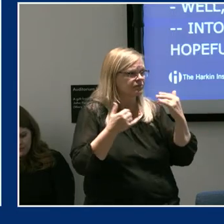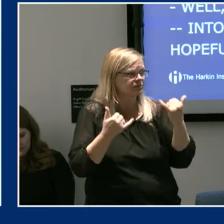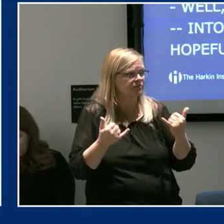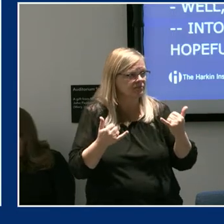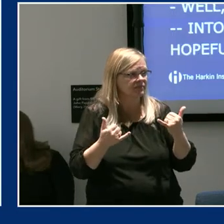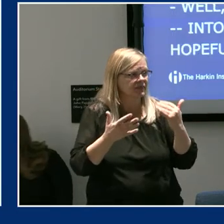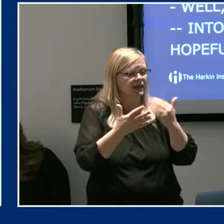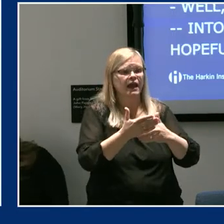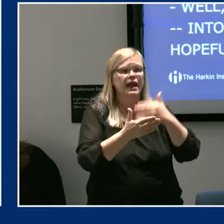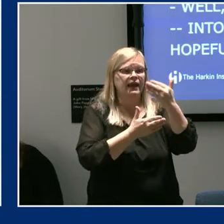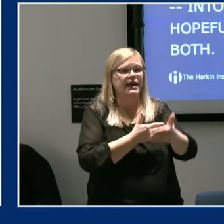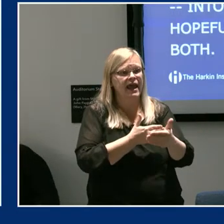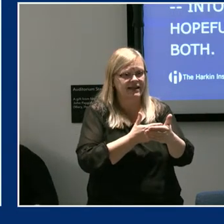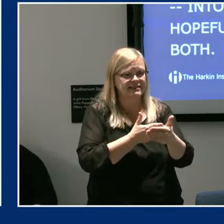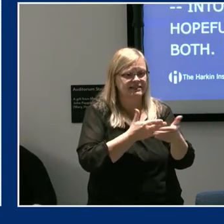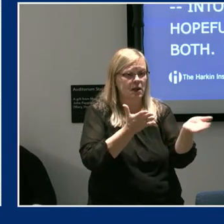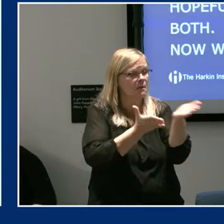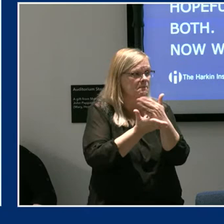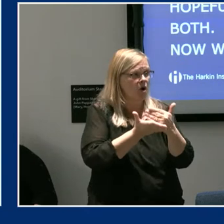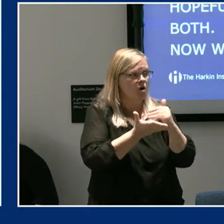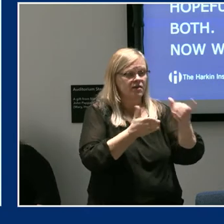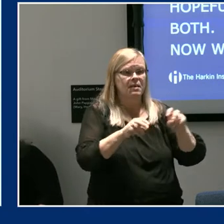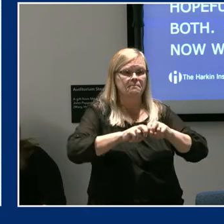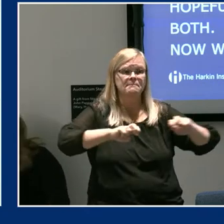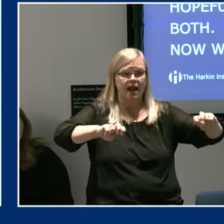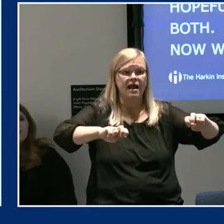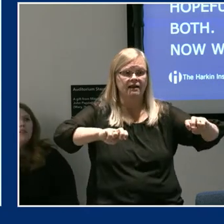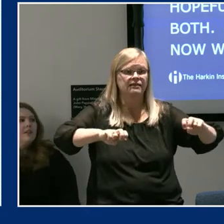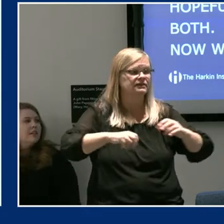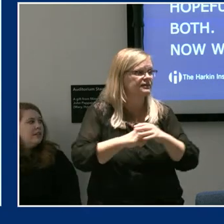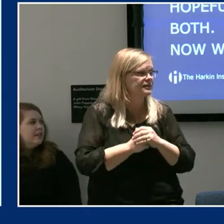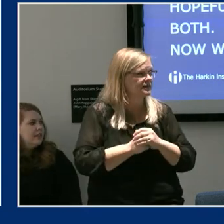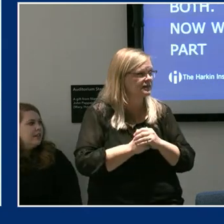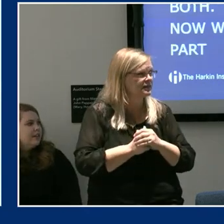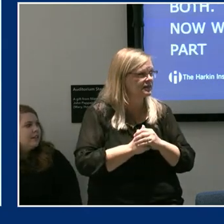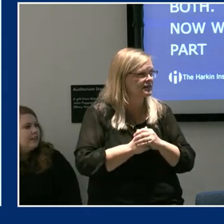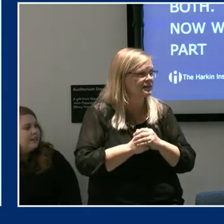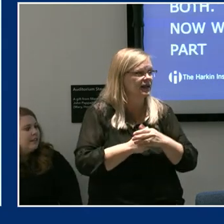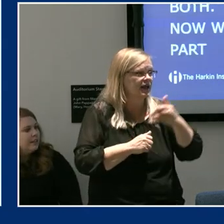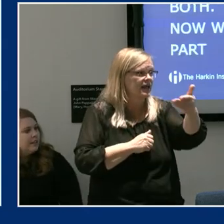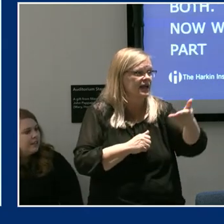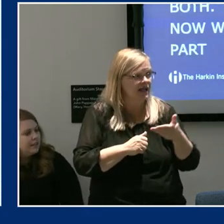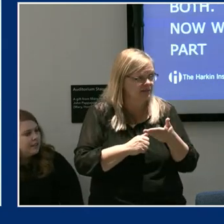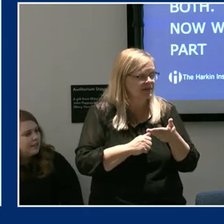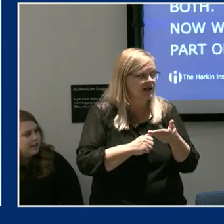our next kind of part of this panel now, and we're going to invite...